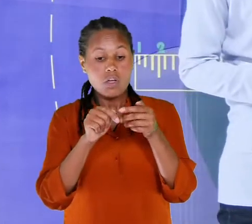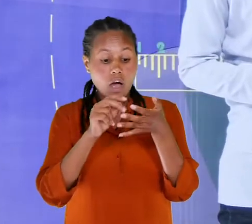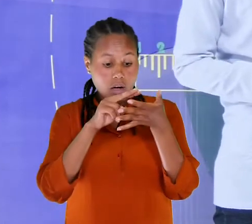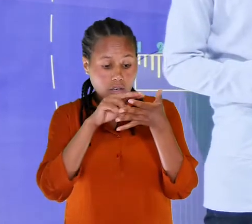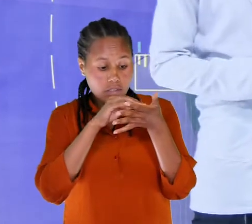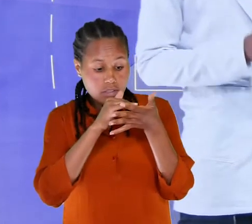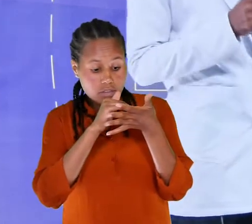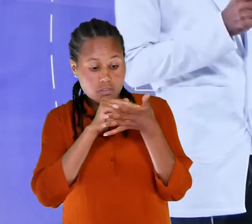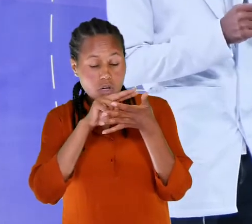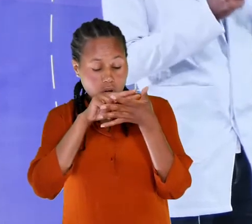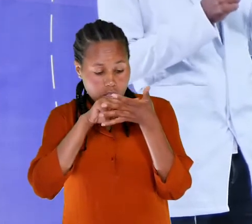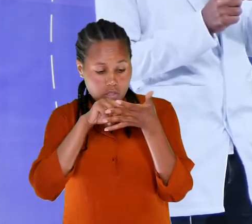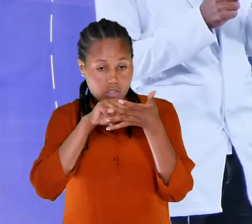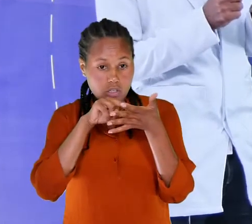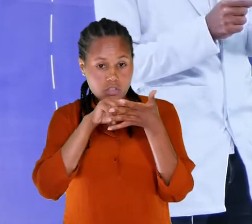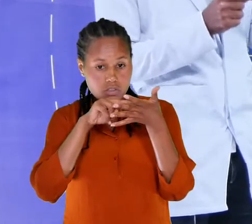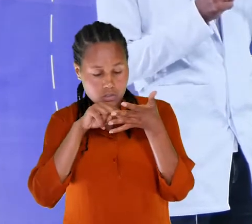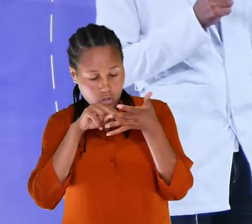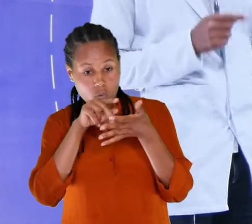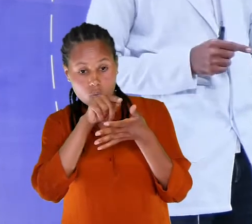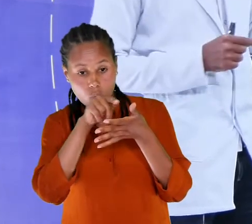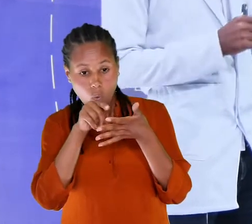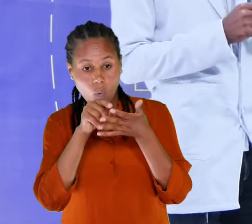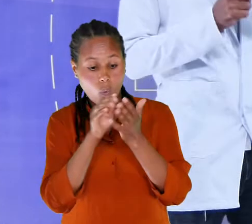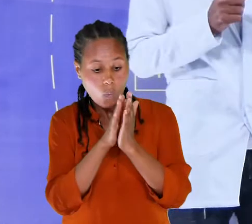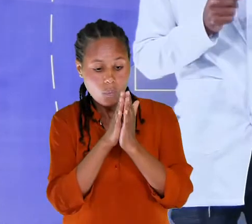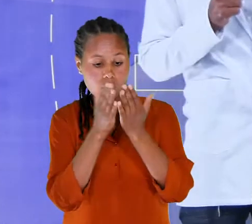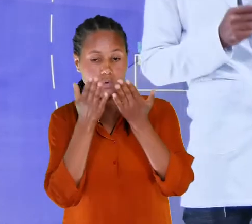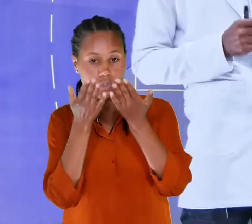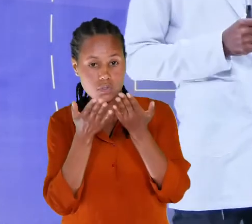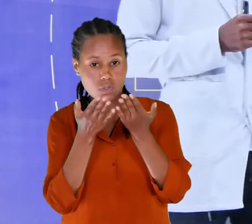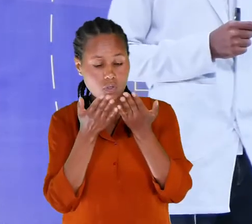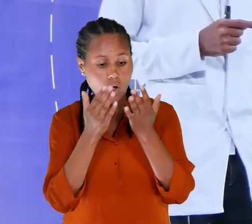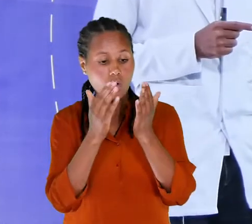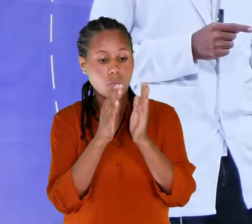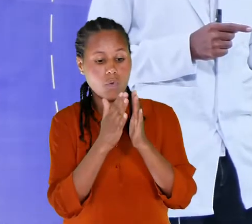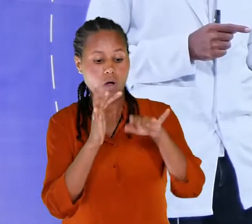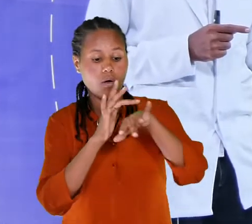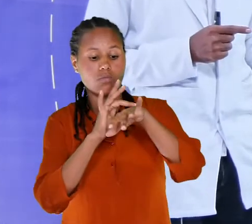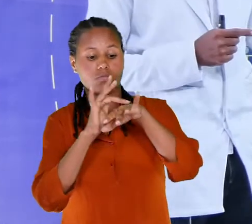the World Bank and choose the correct one to fill in the gaps in the sentences.